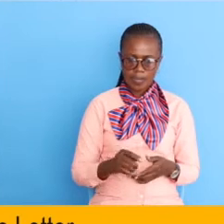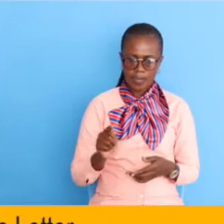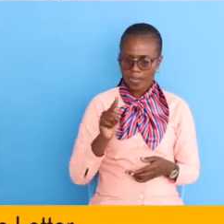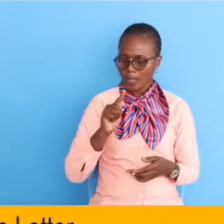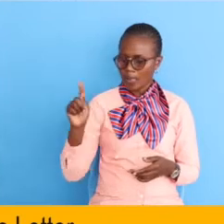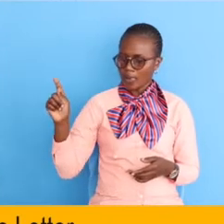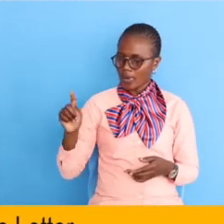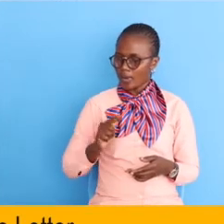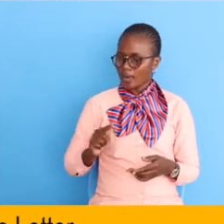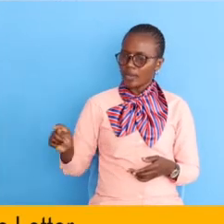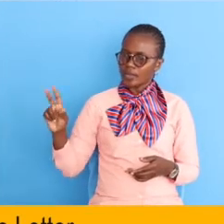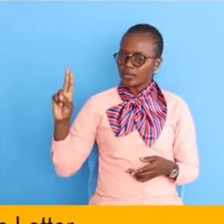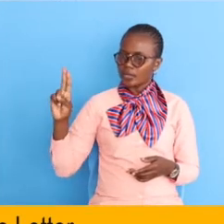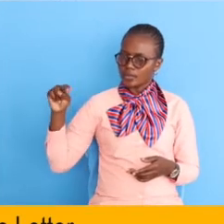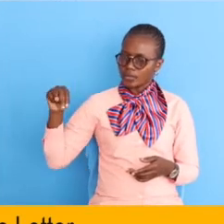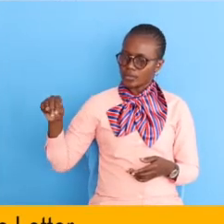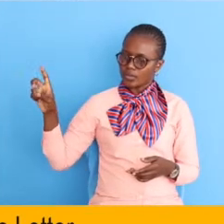Bookshop